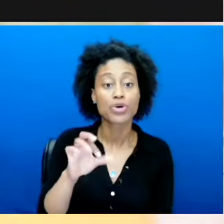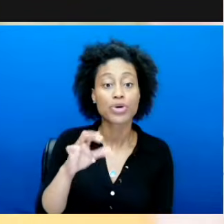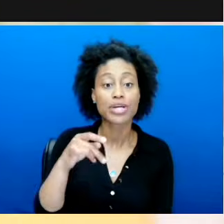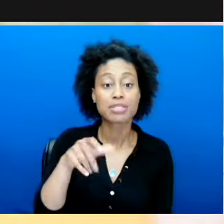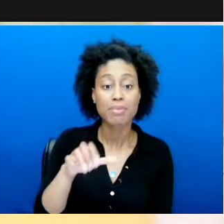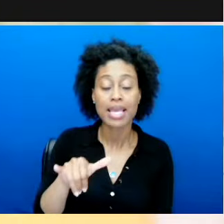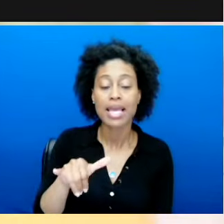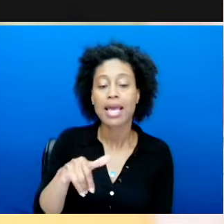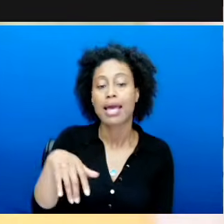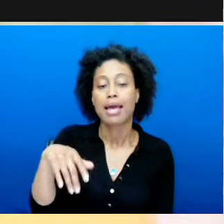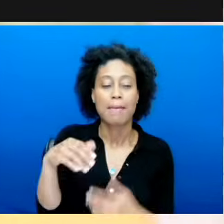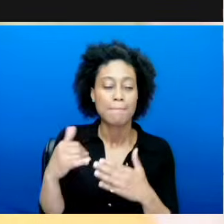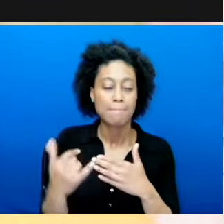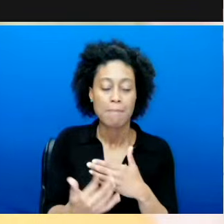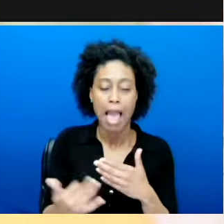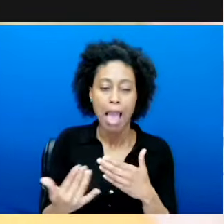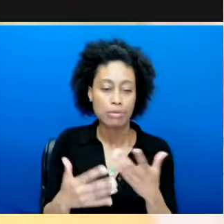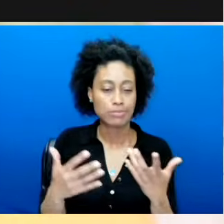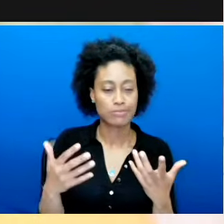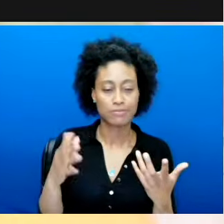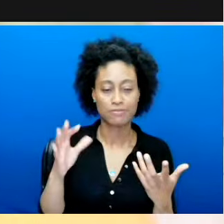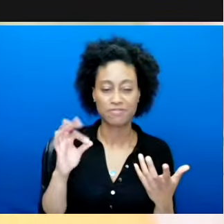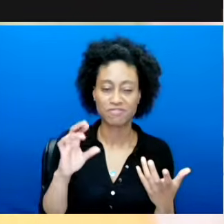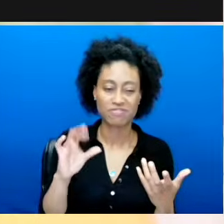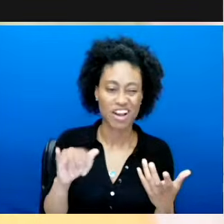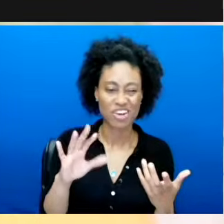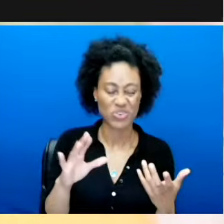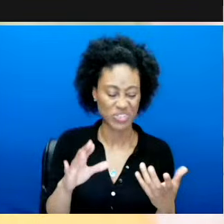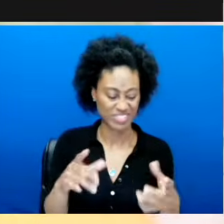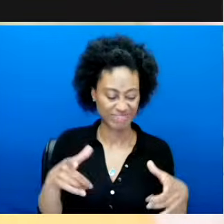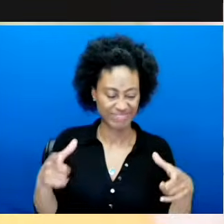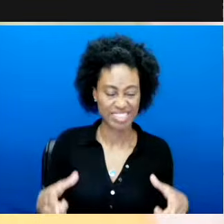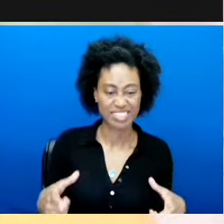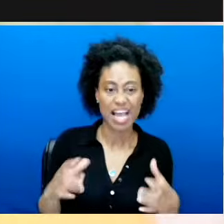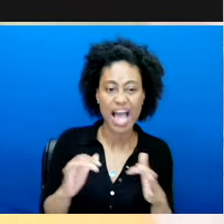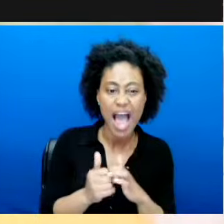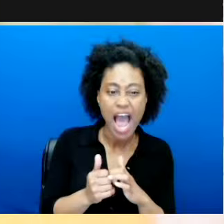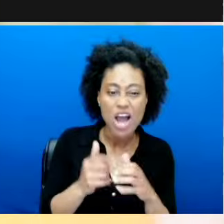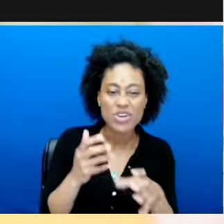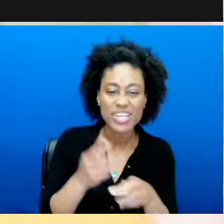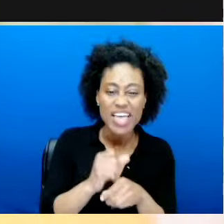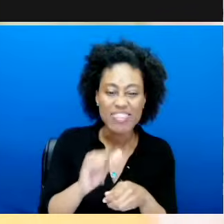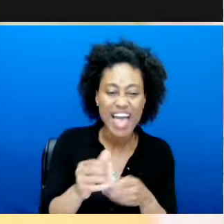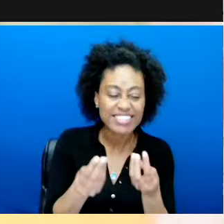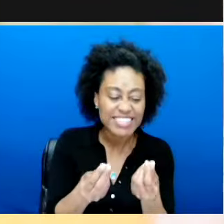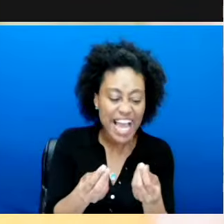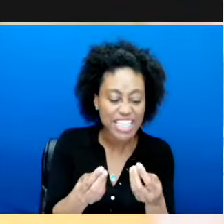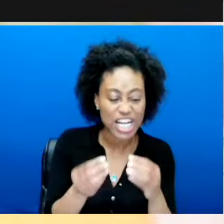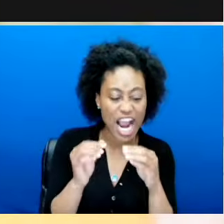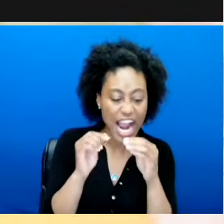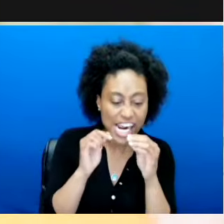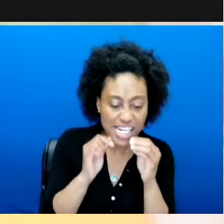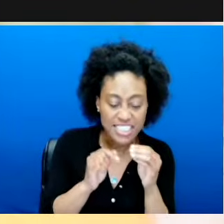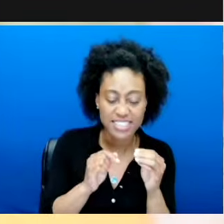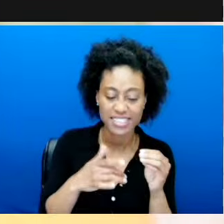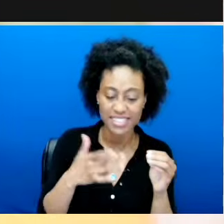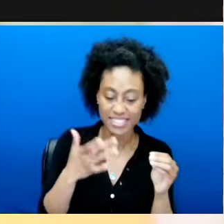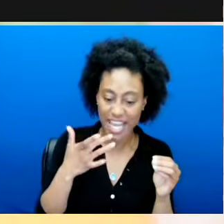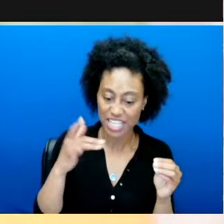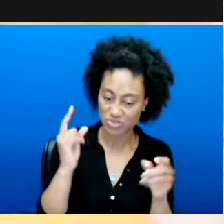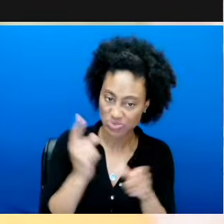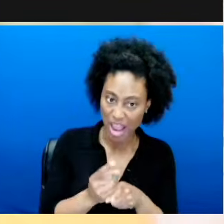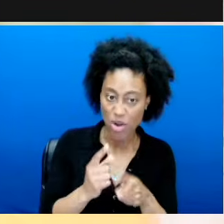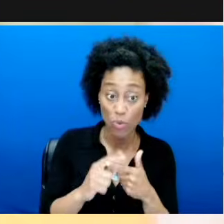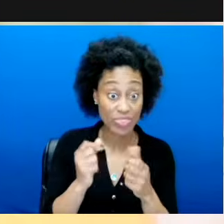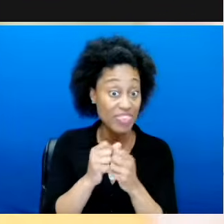battered main dish. So, how are we achieving crispy texture, meaty flavor without any animal